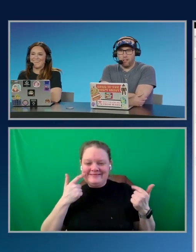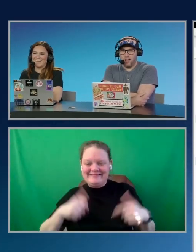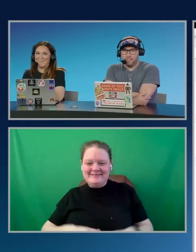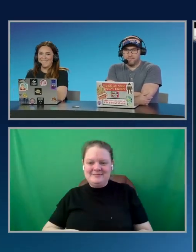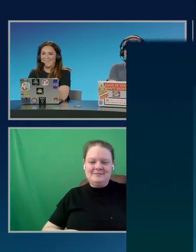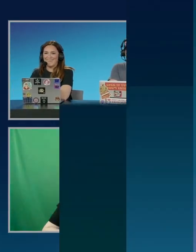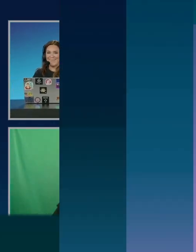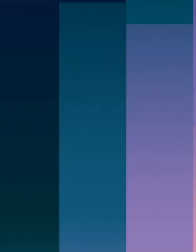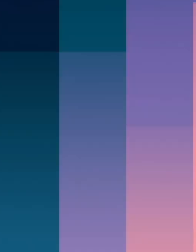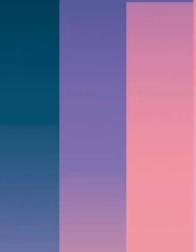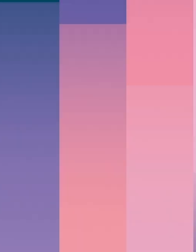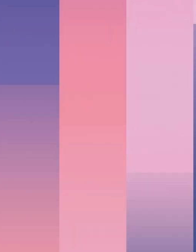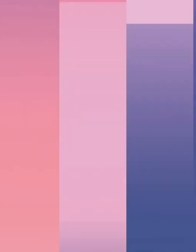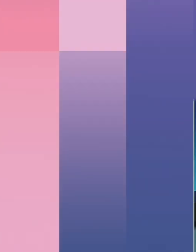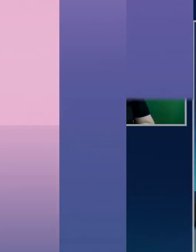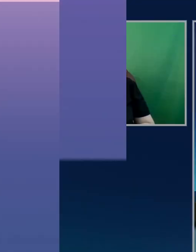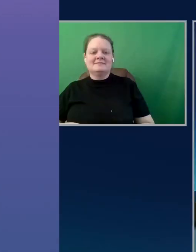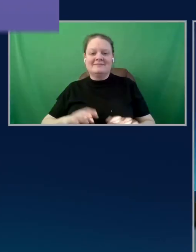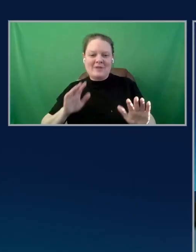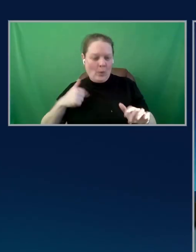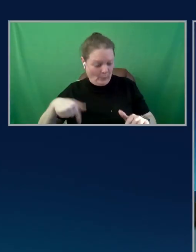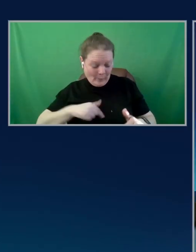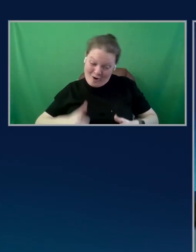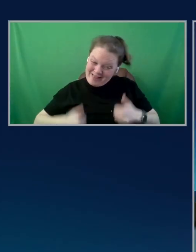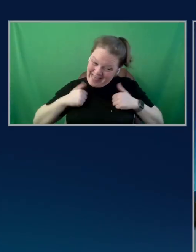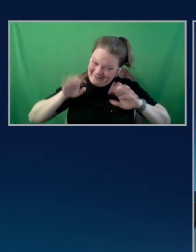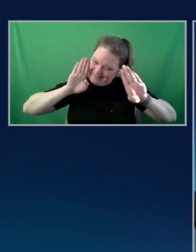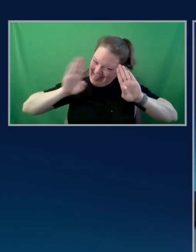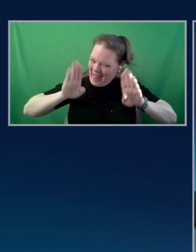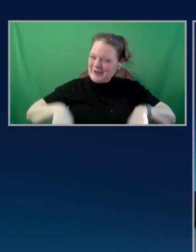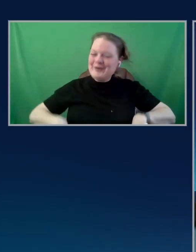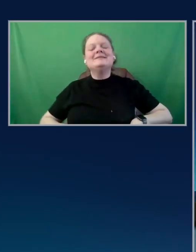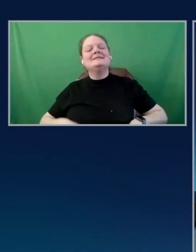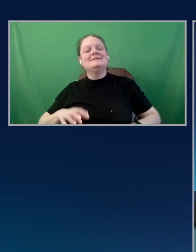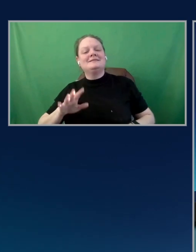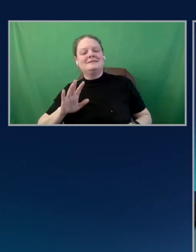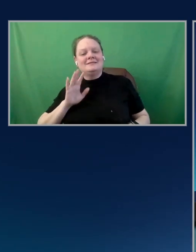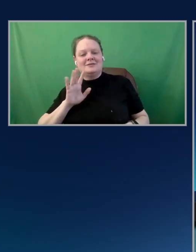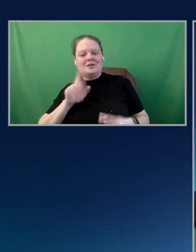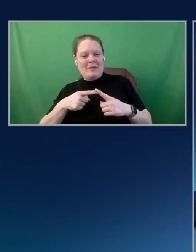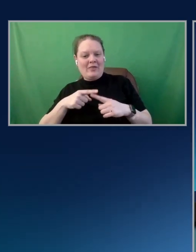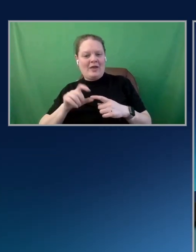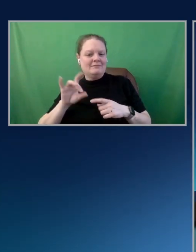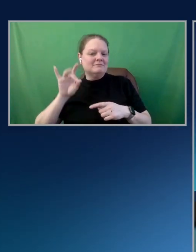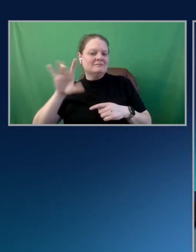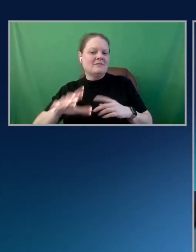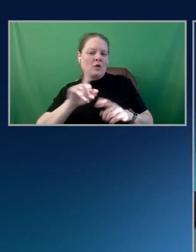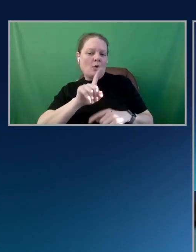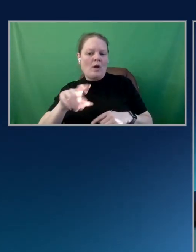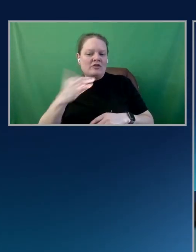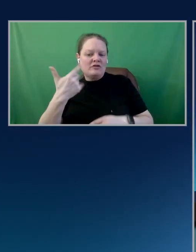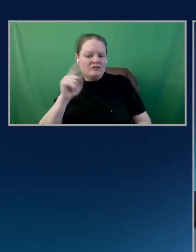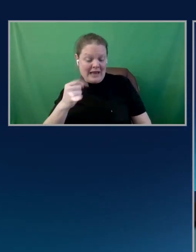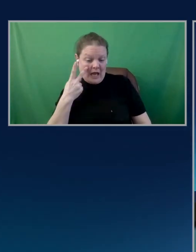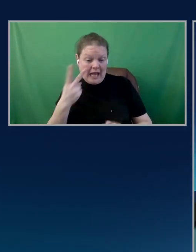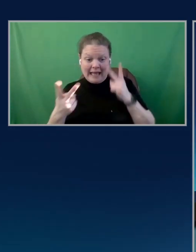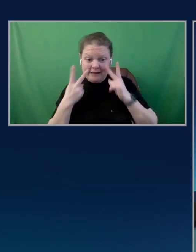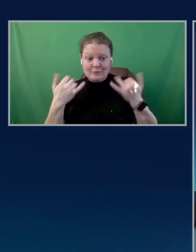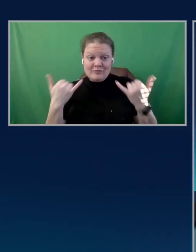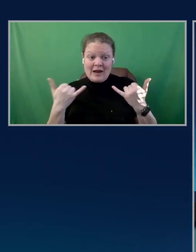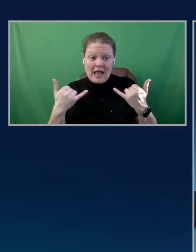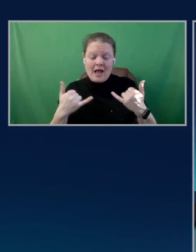We are live. Yeah. Hello. Speaking of, drop your questions in chat. I can see them right now. I see figuring